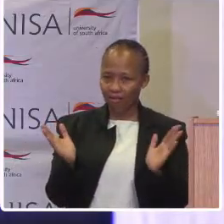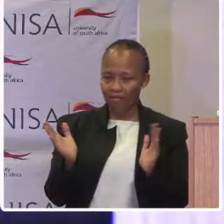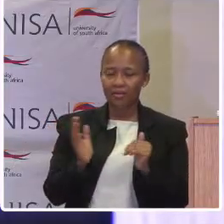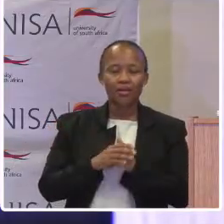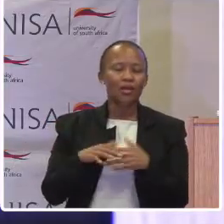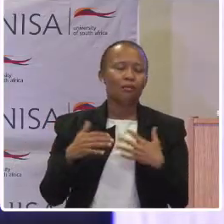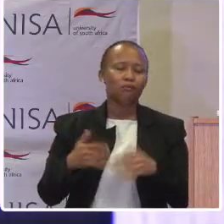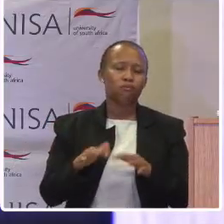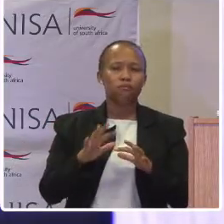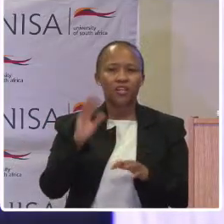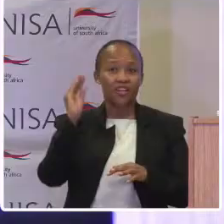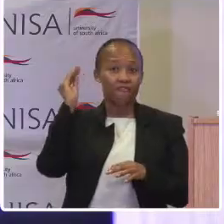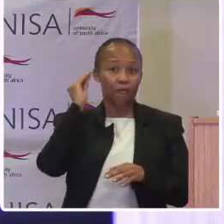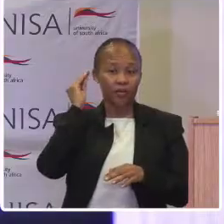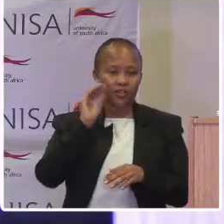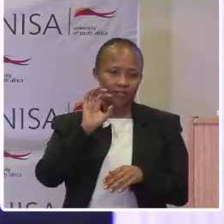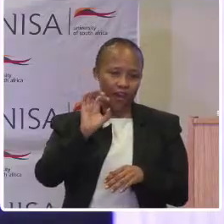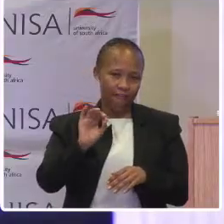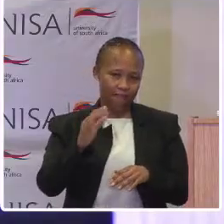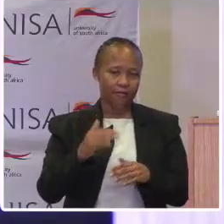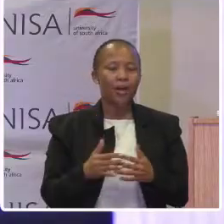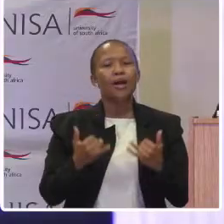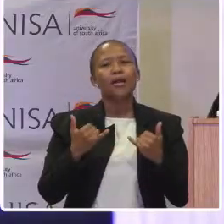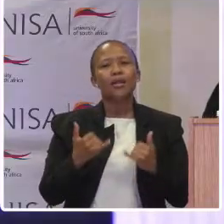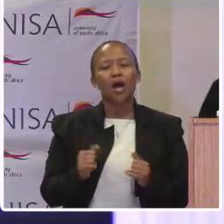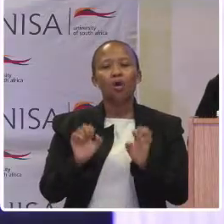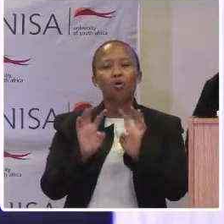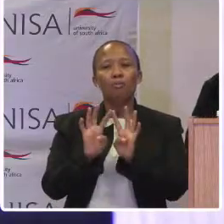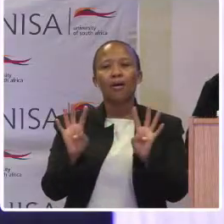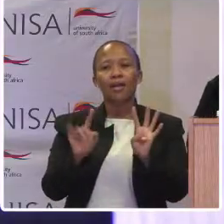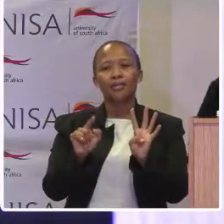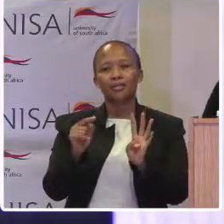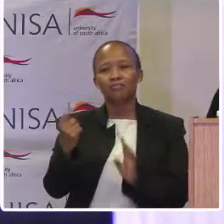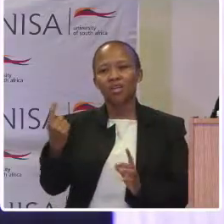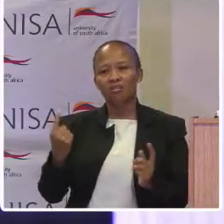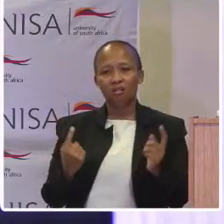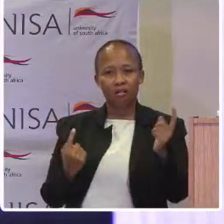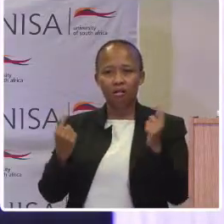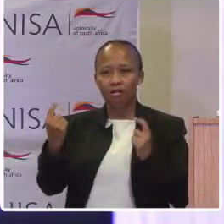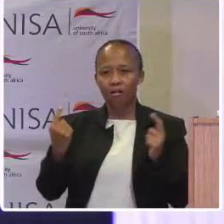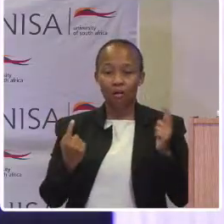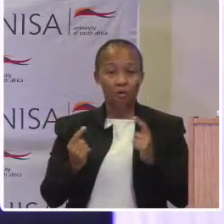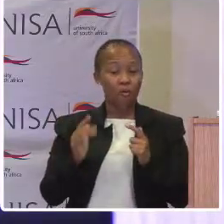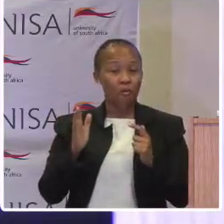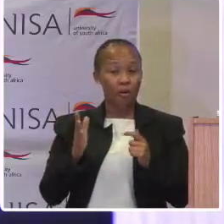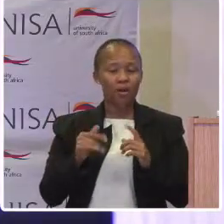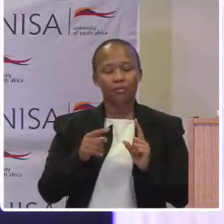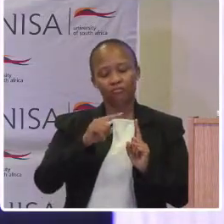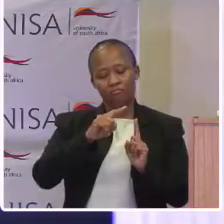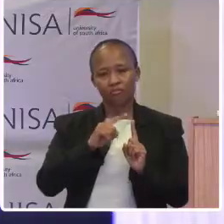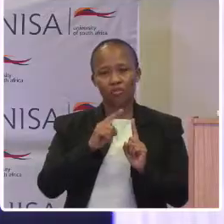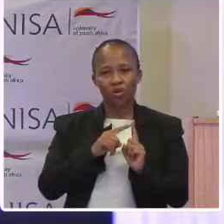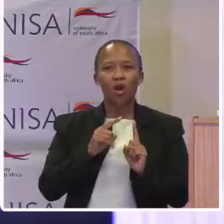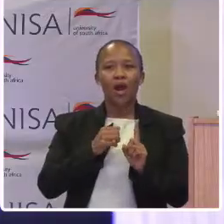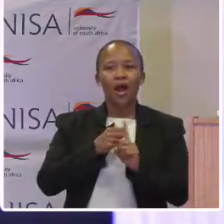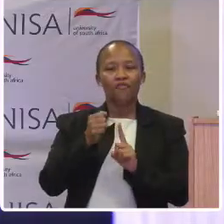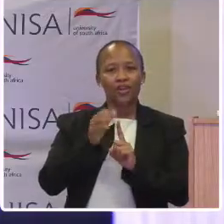Now at this juncture, allow me to call upon our panelists for this session. We have Advocate